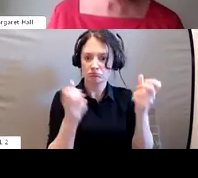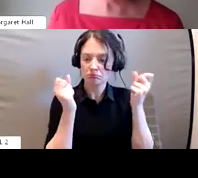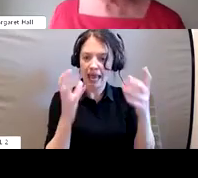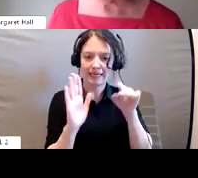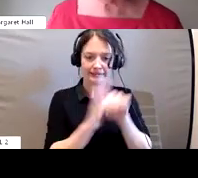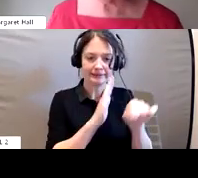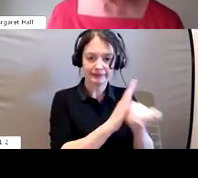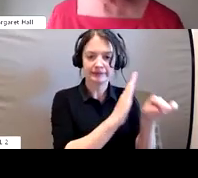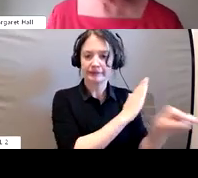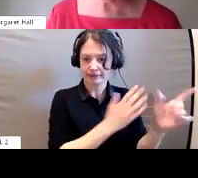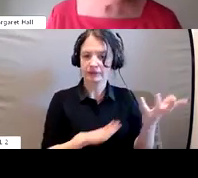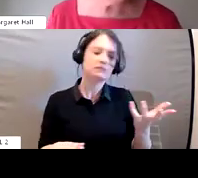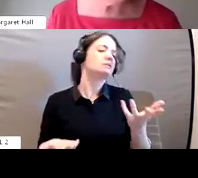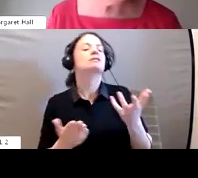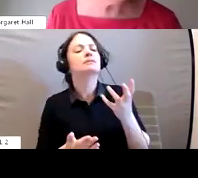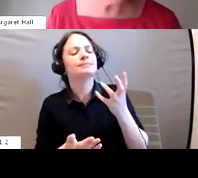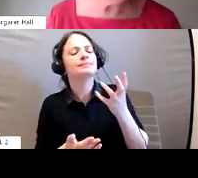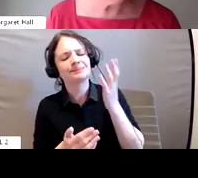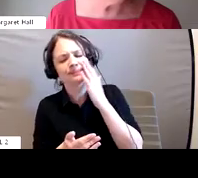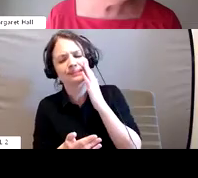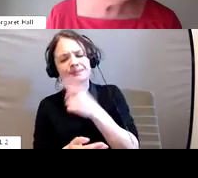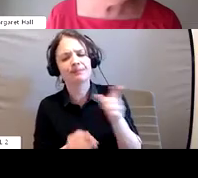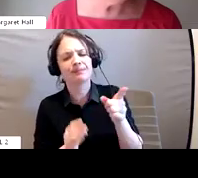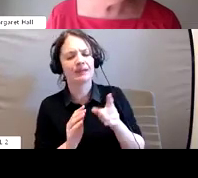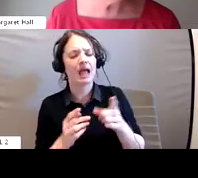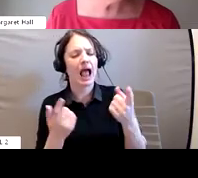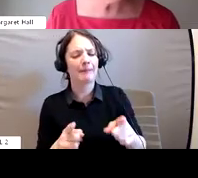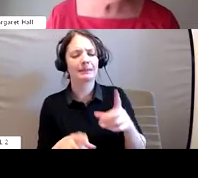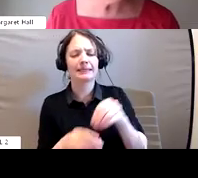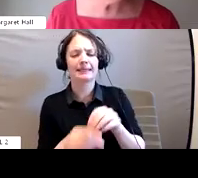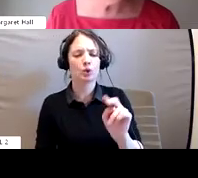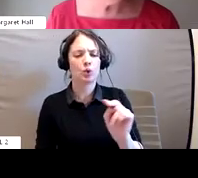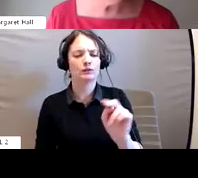has been linked to that terrible episode in Nova Scotia, for example.